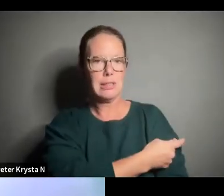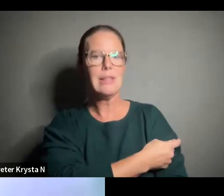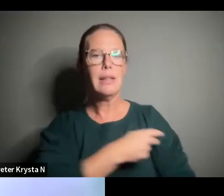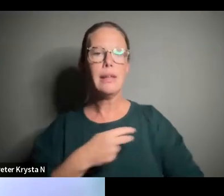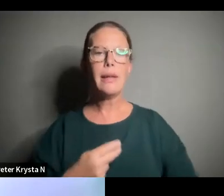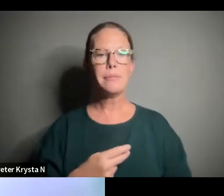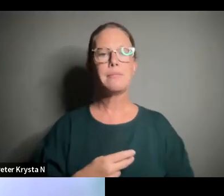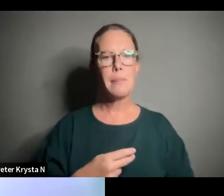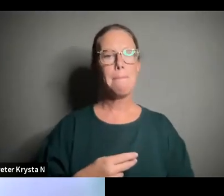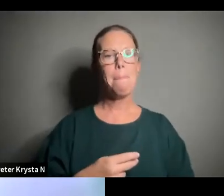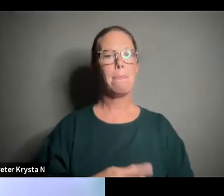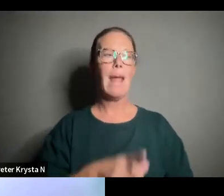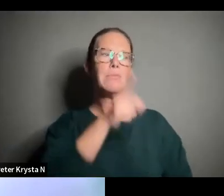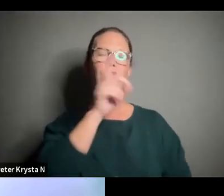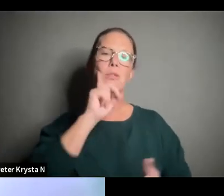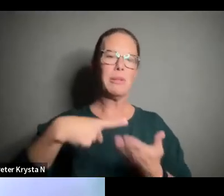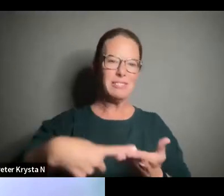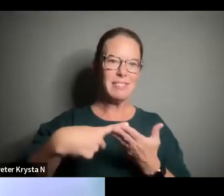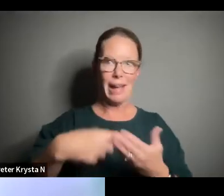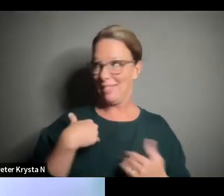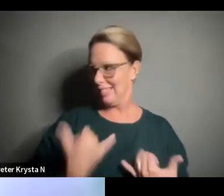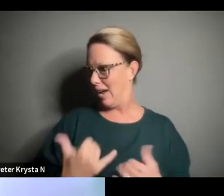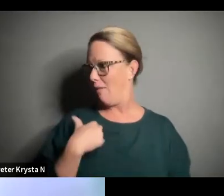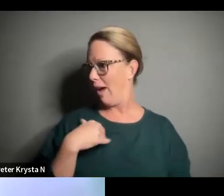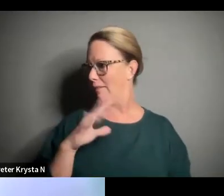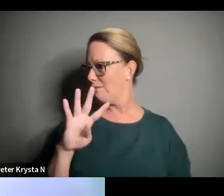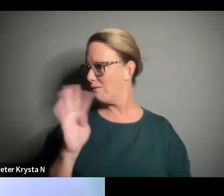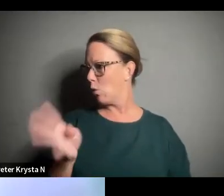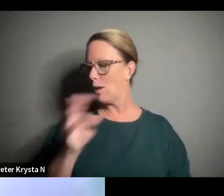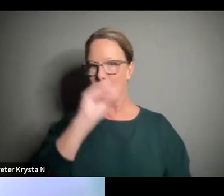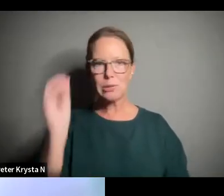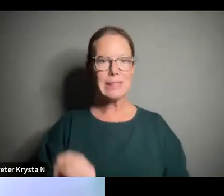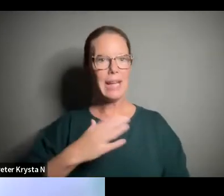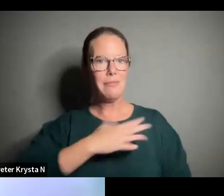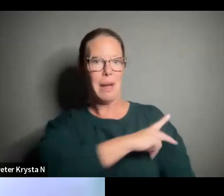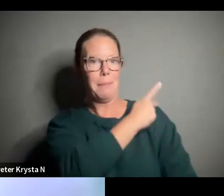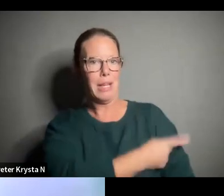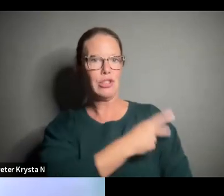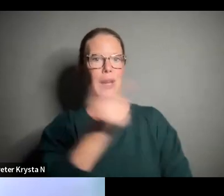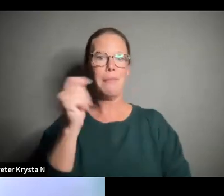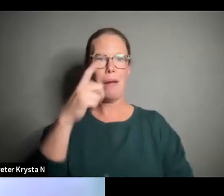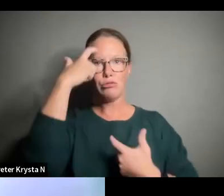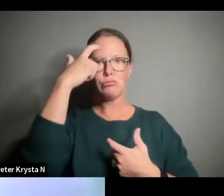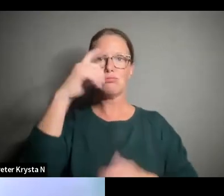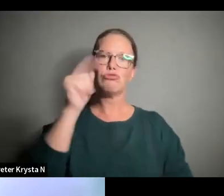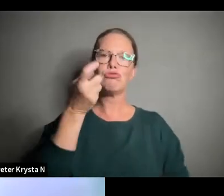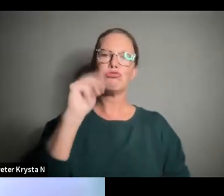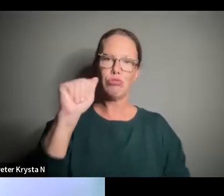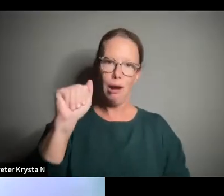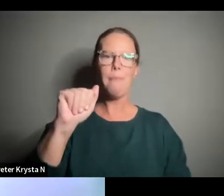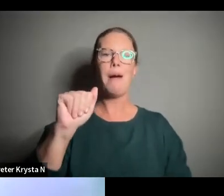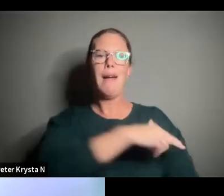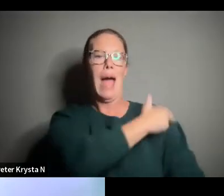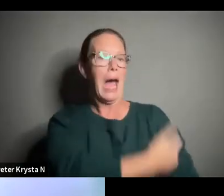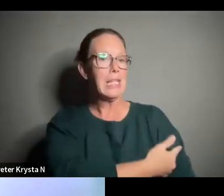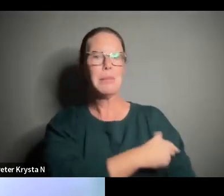talk about during this time period, I now have had 40% of patients in my trauma hospital with a high spinal cord injury, we don't even